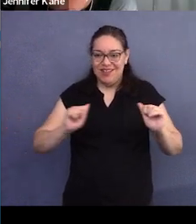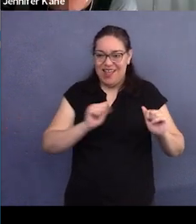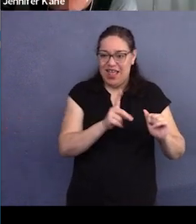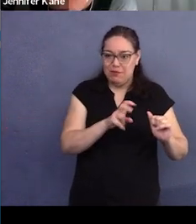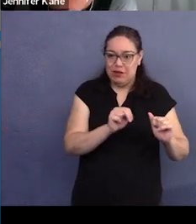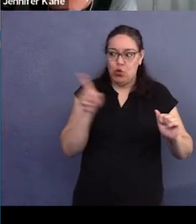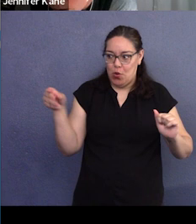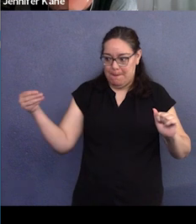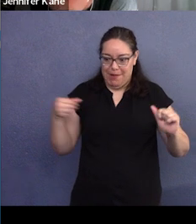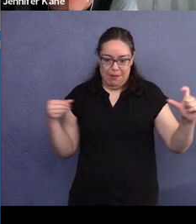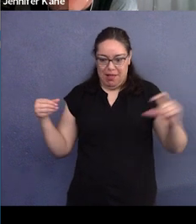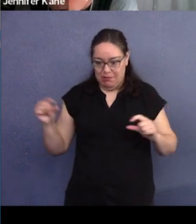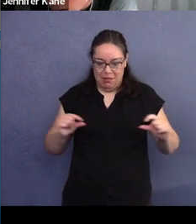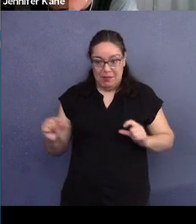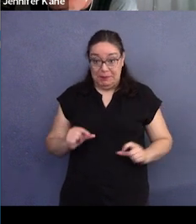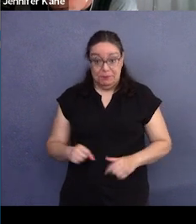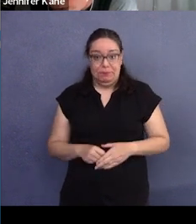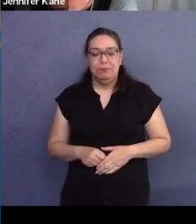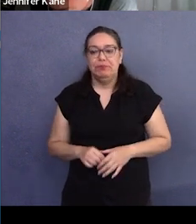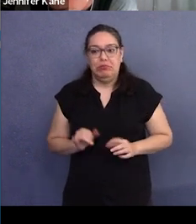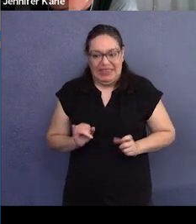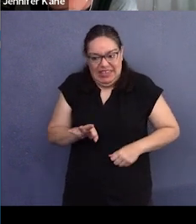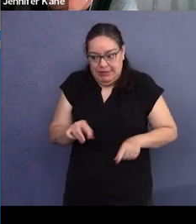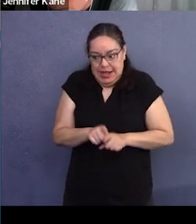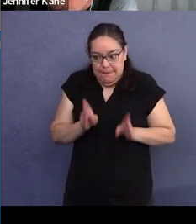I've got a question.